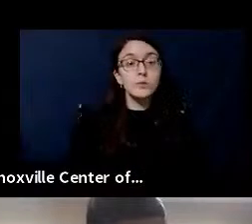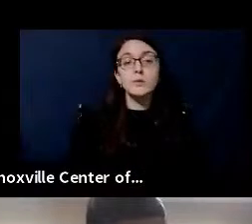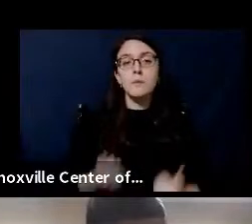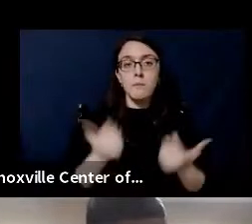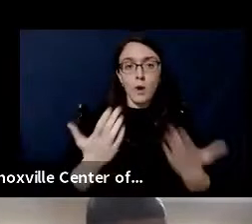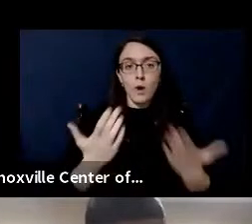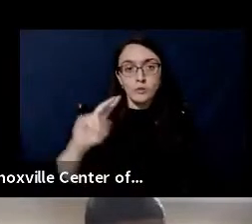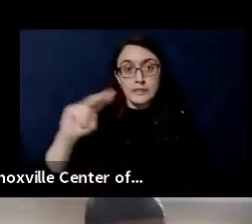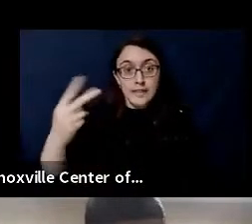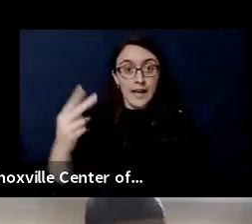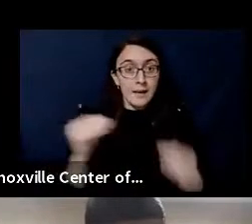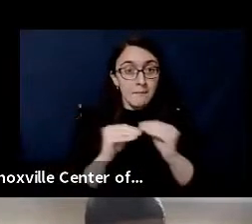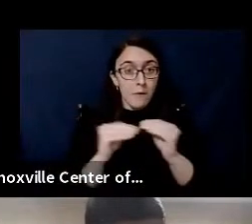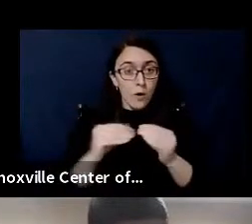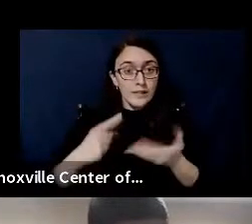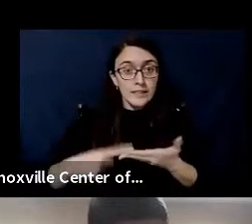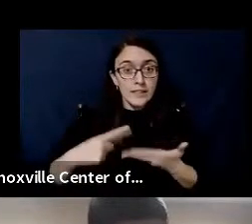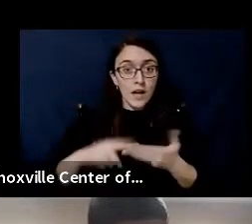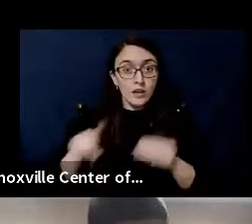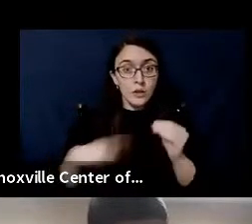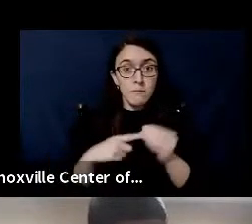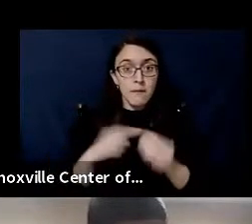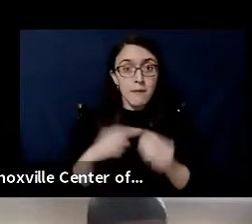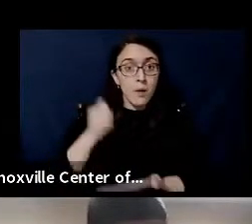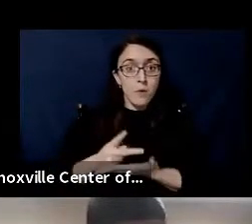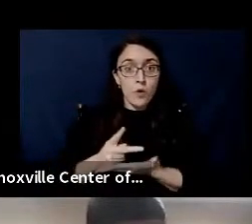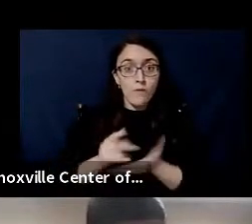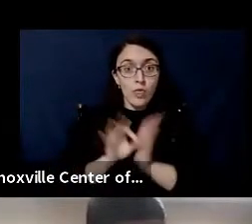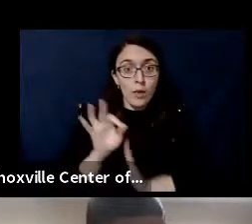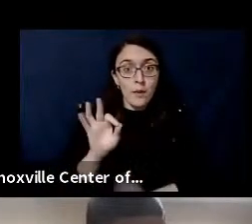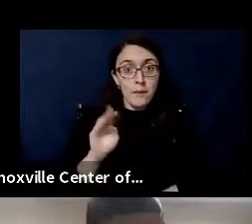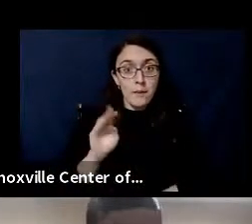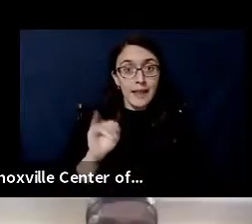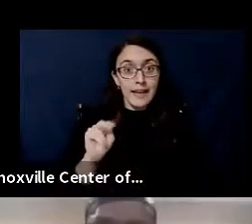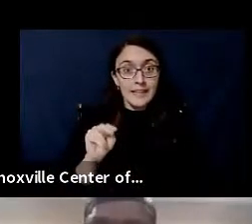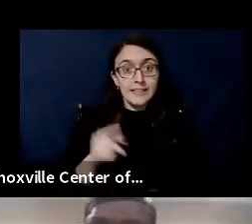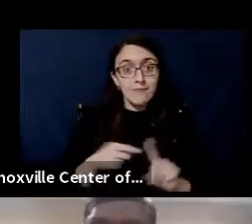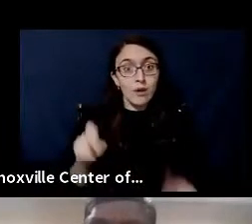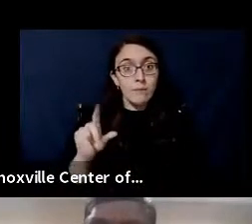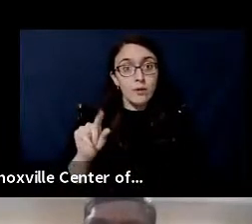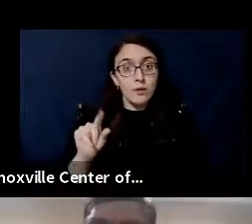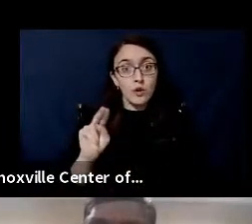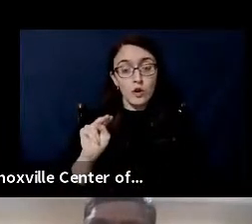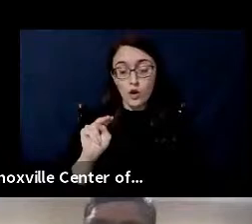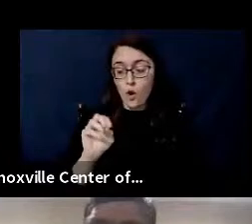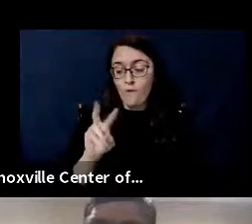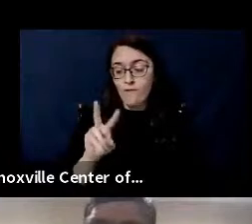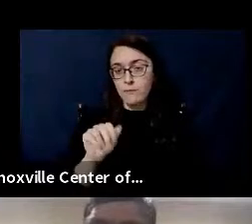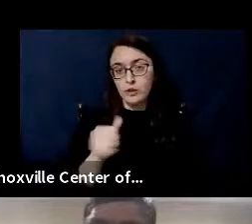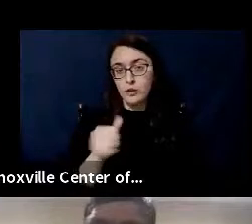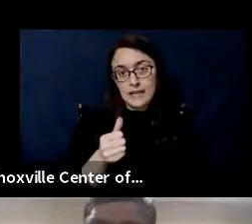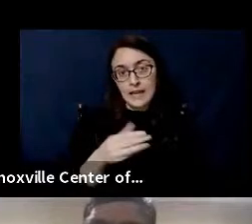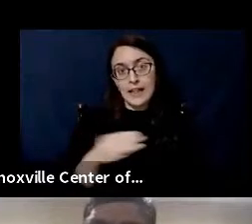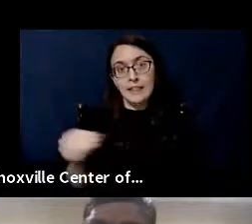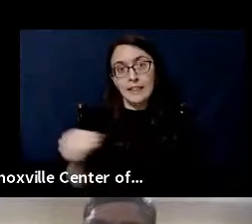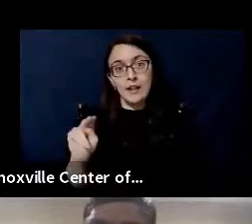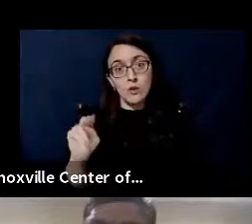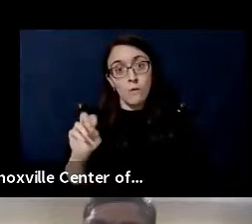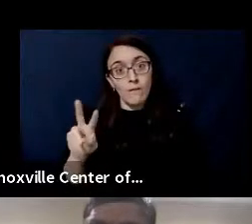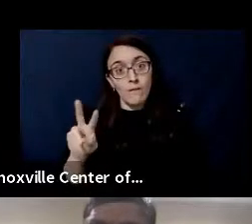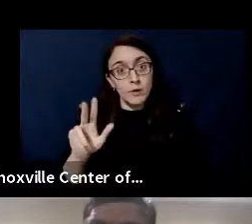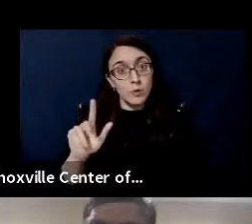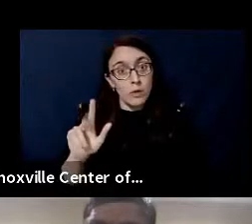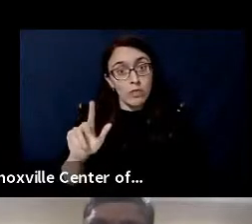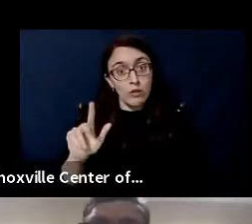second. Any other discussion on the approval of the minutes from November 10 and November 23?